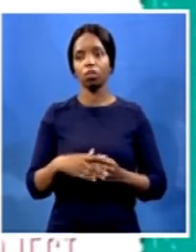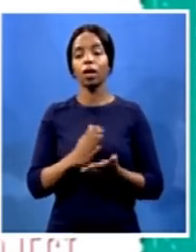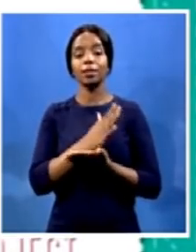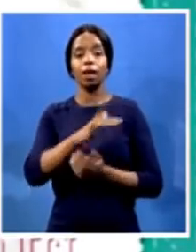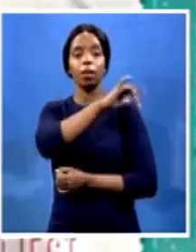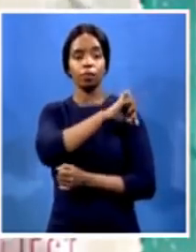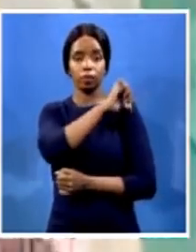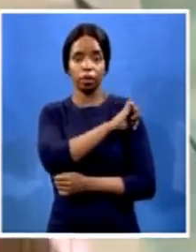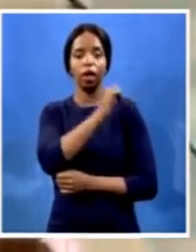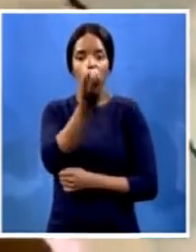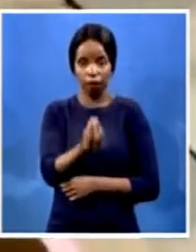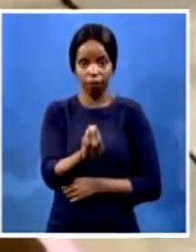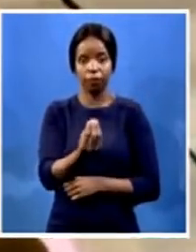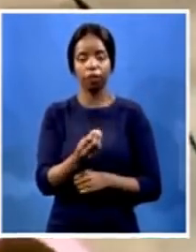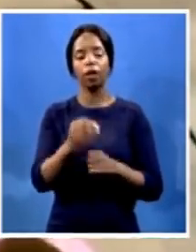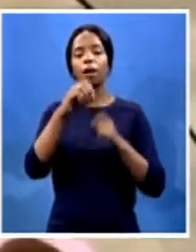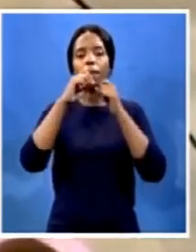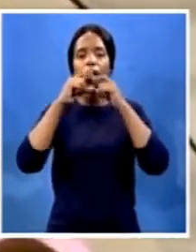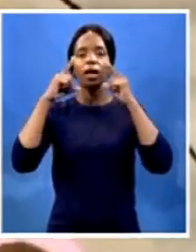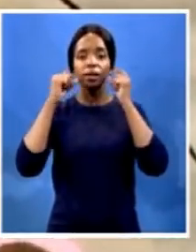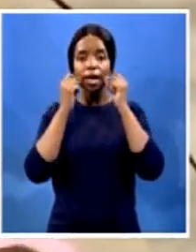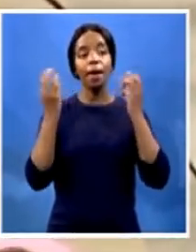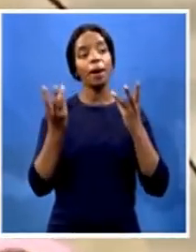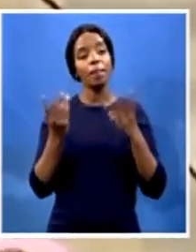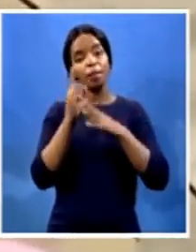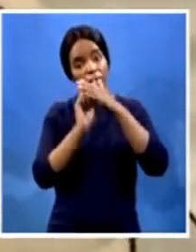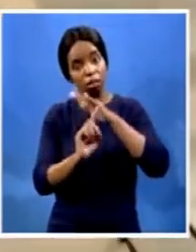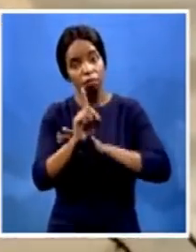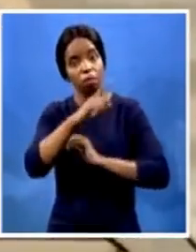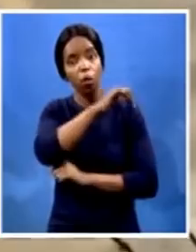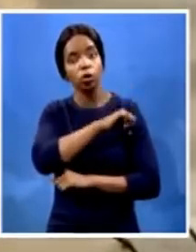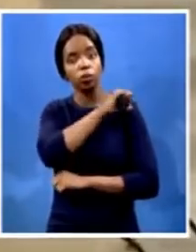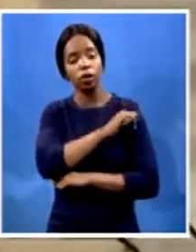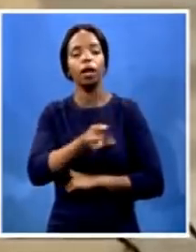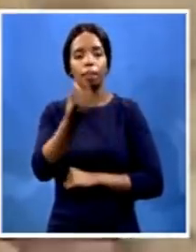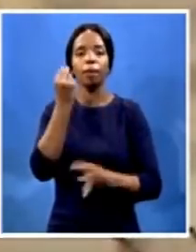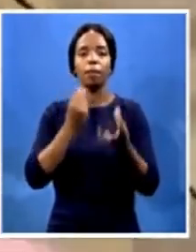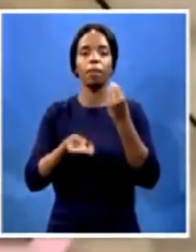patients. And just to make note that it's to the patients,